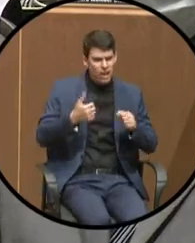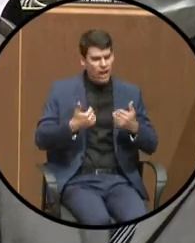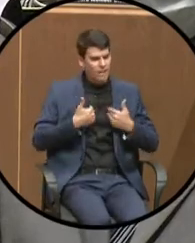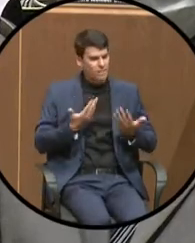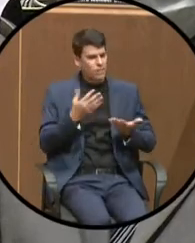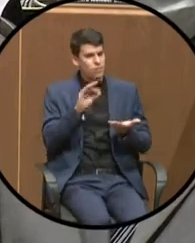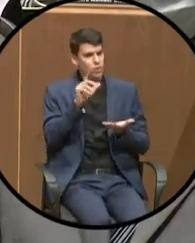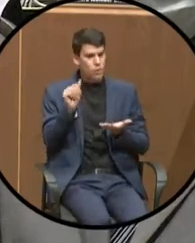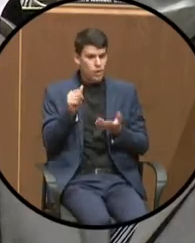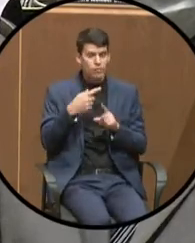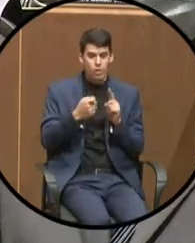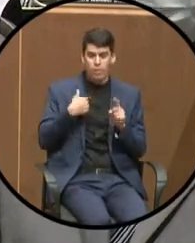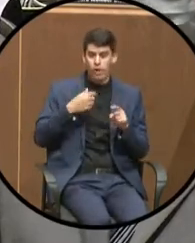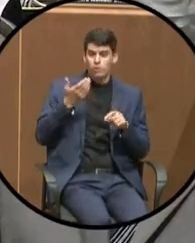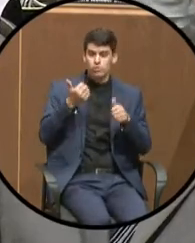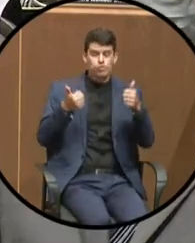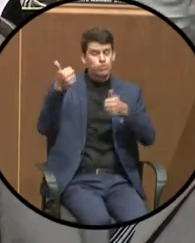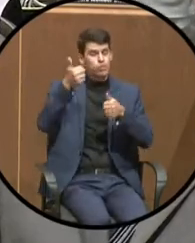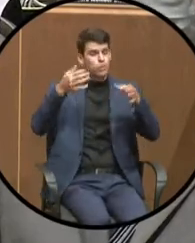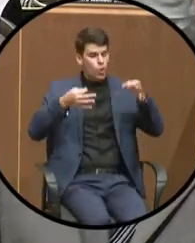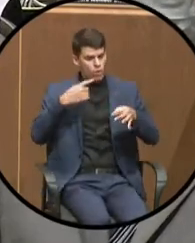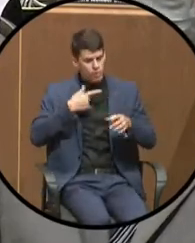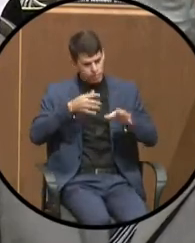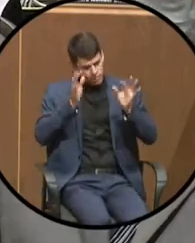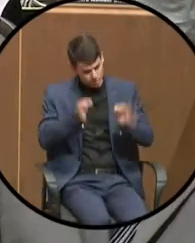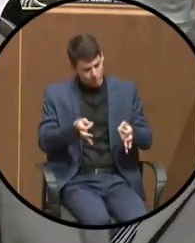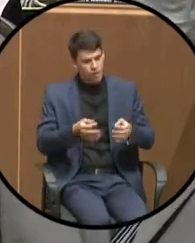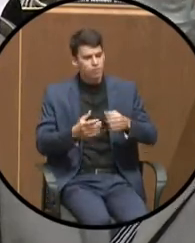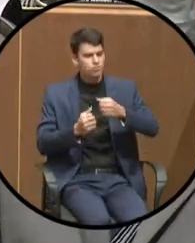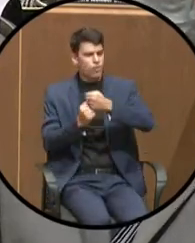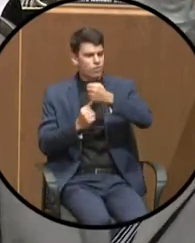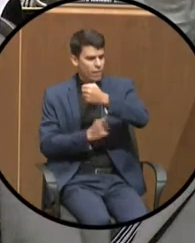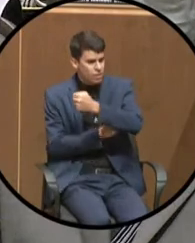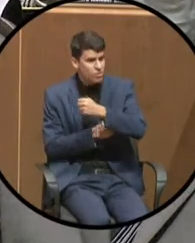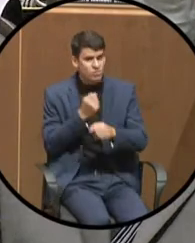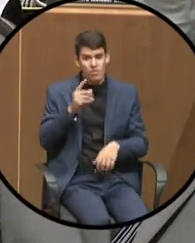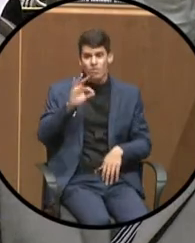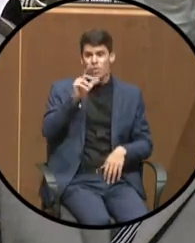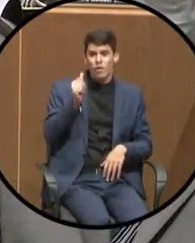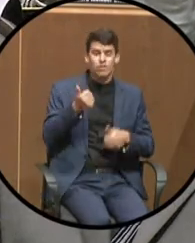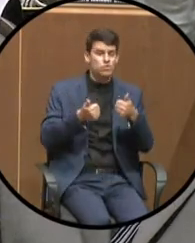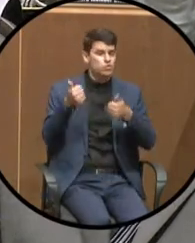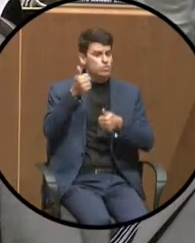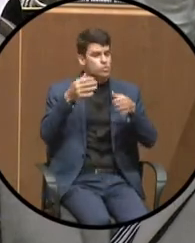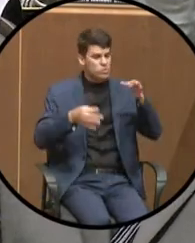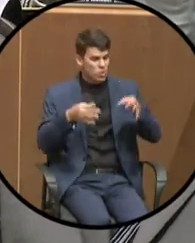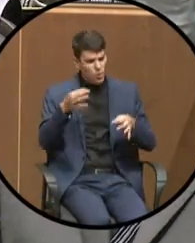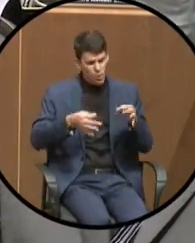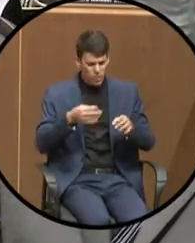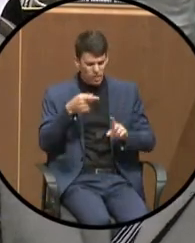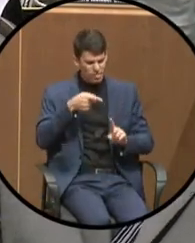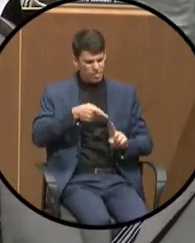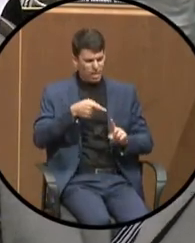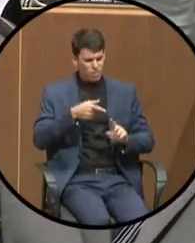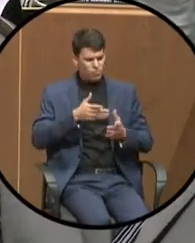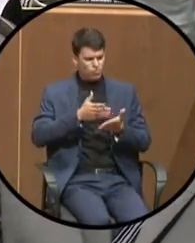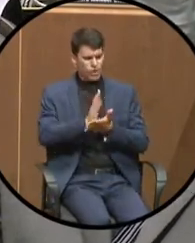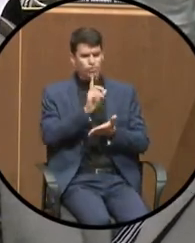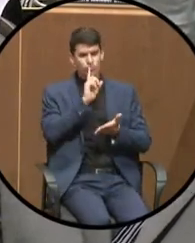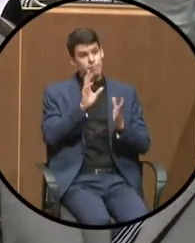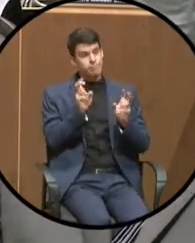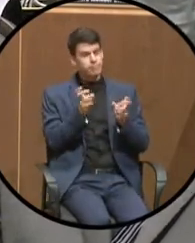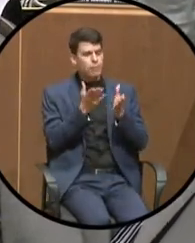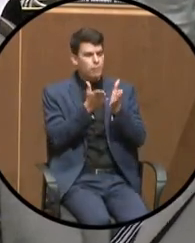our Supreme Court has declared to be fundamental. The Florida Supreme Court has construed this fundamental right to be so broad as